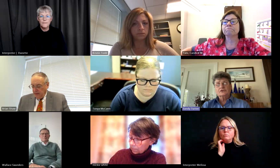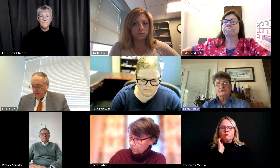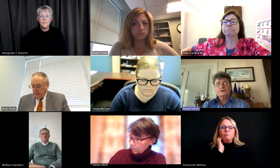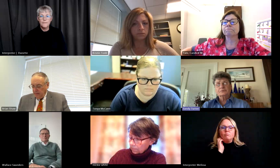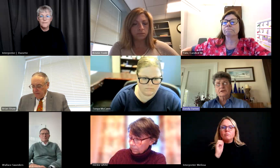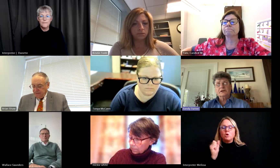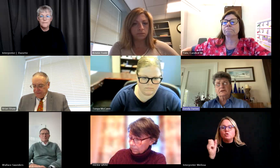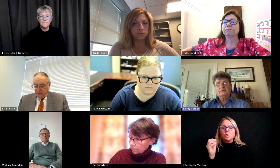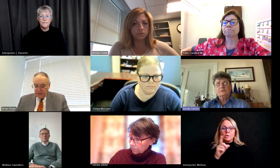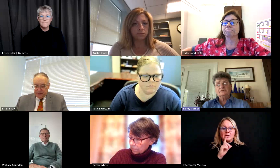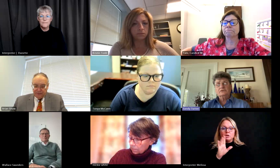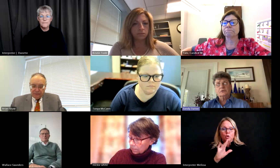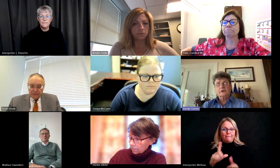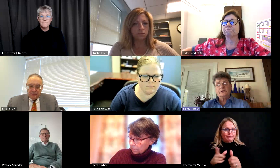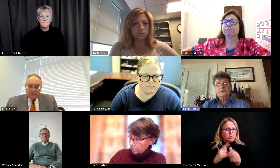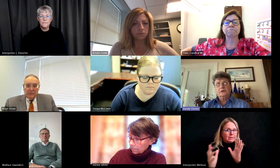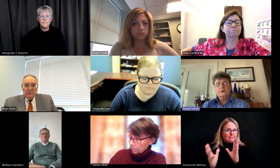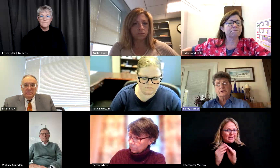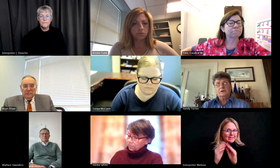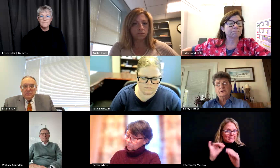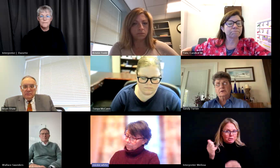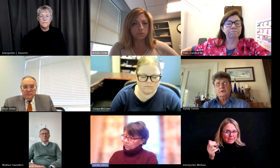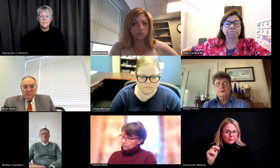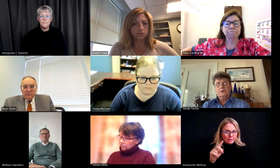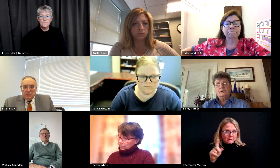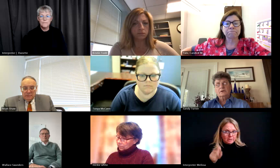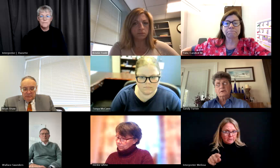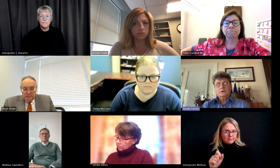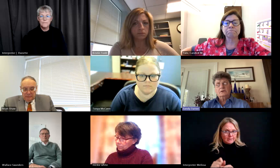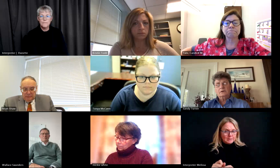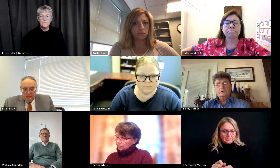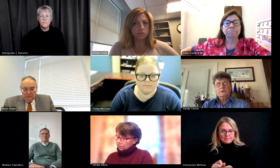So is your first meeting January,